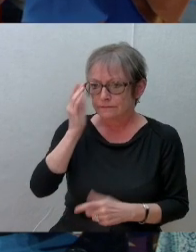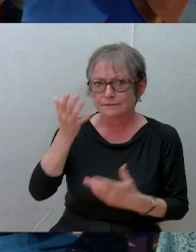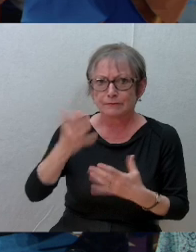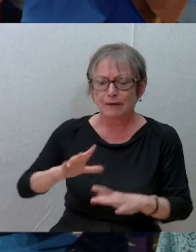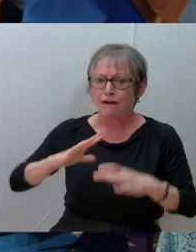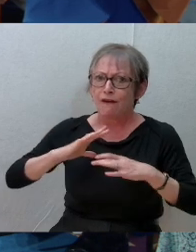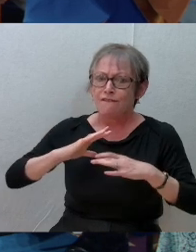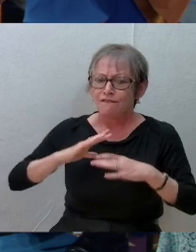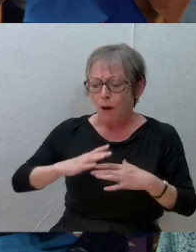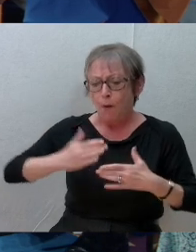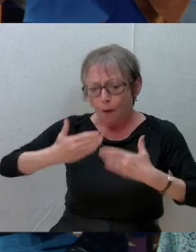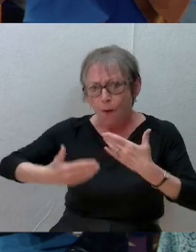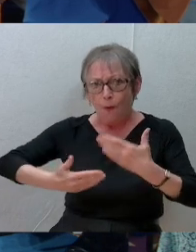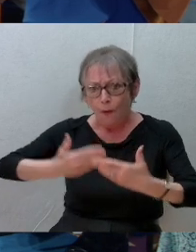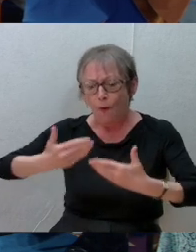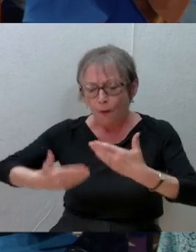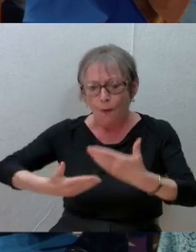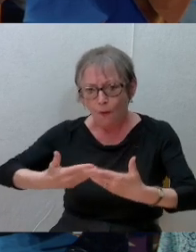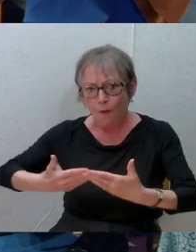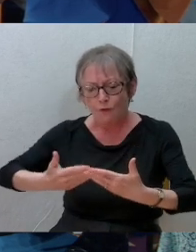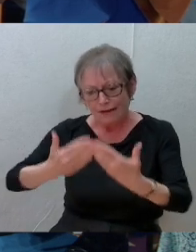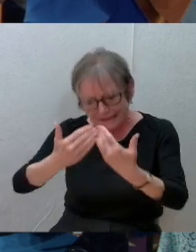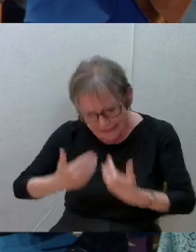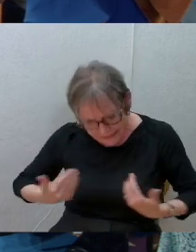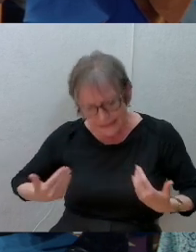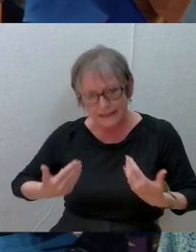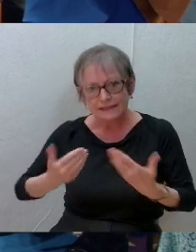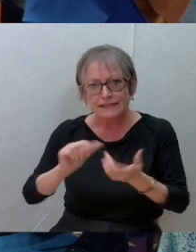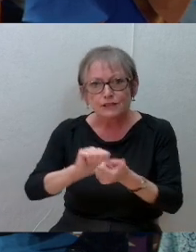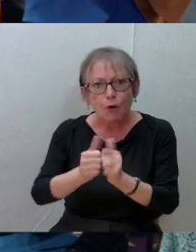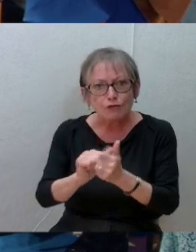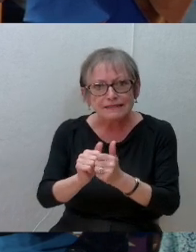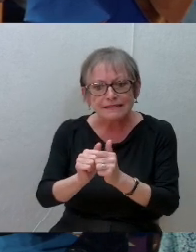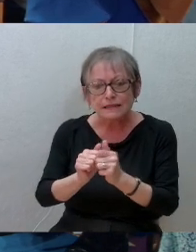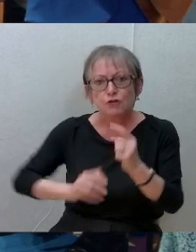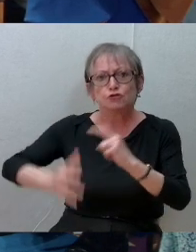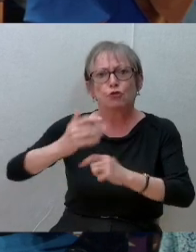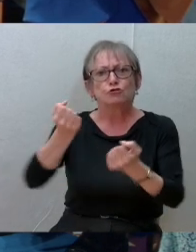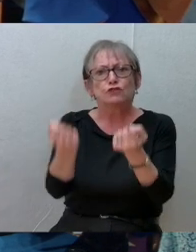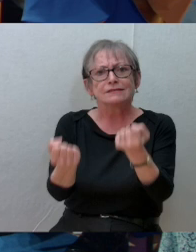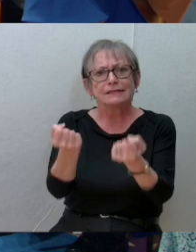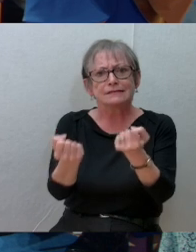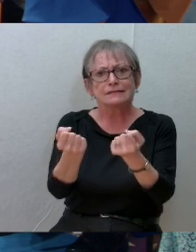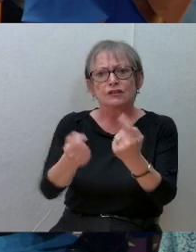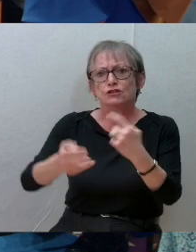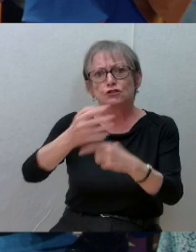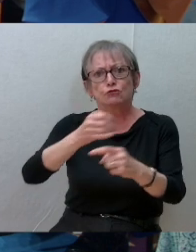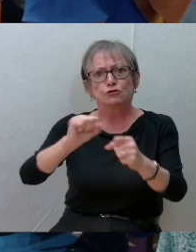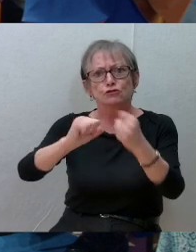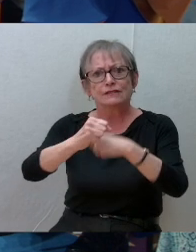campaigner for dignity and democracy, for social justice and social